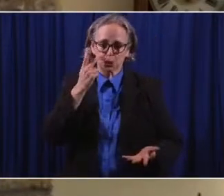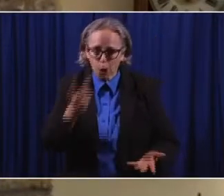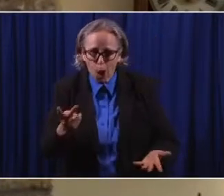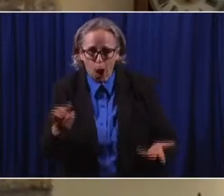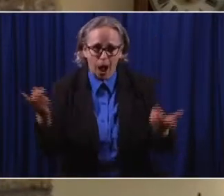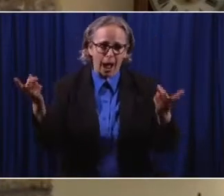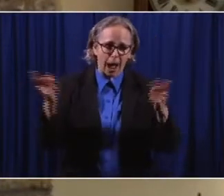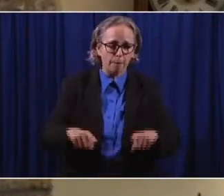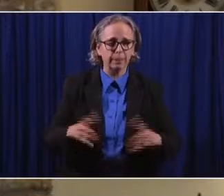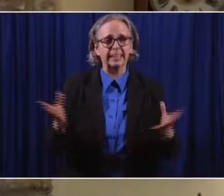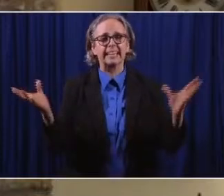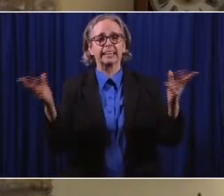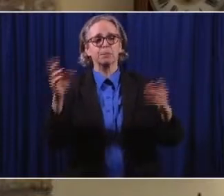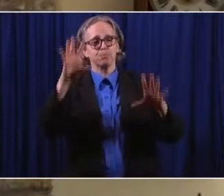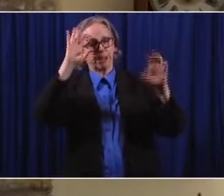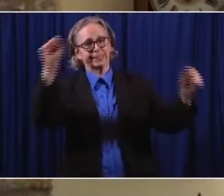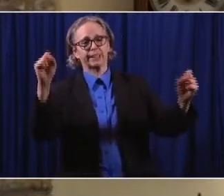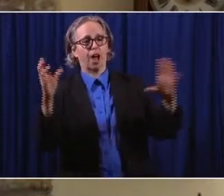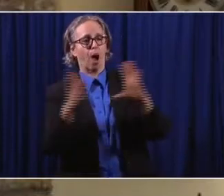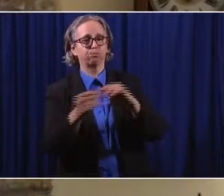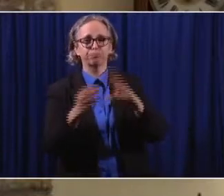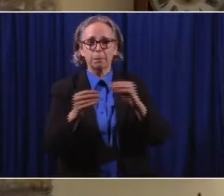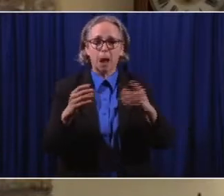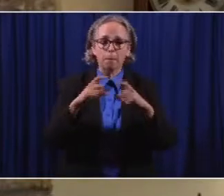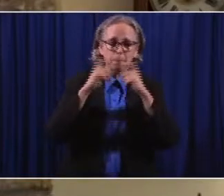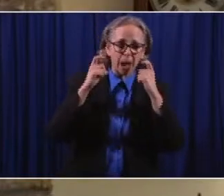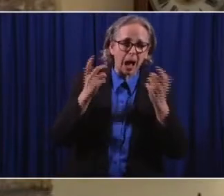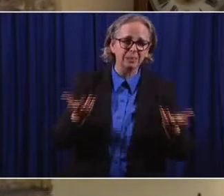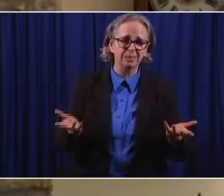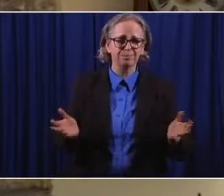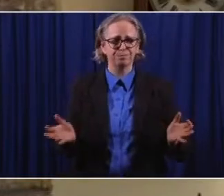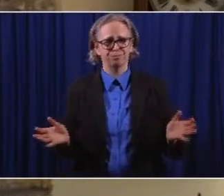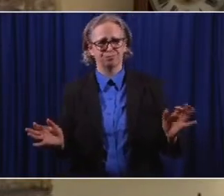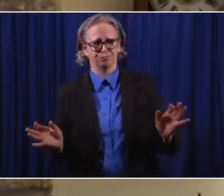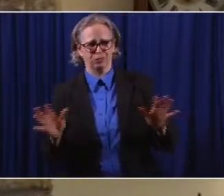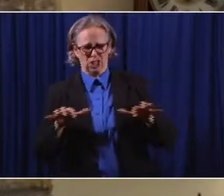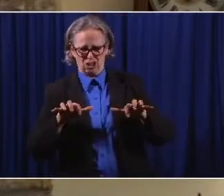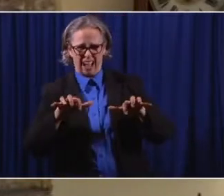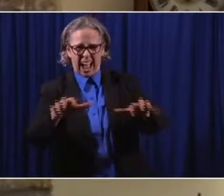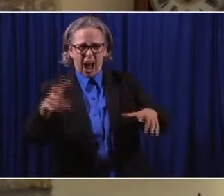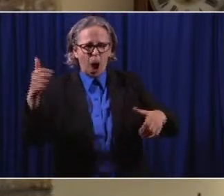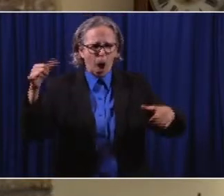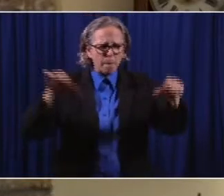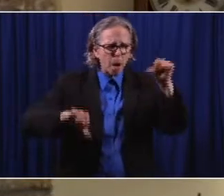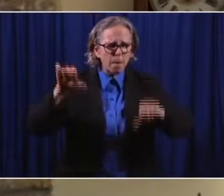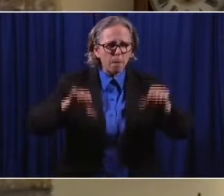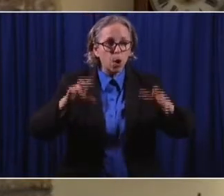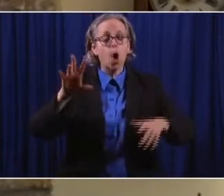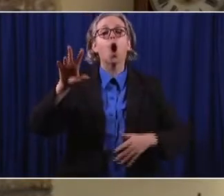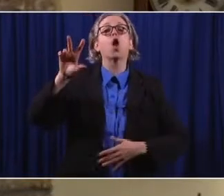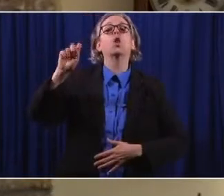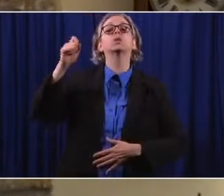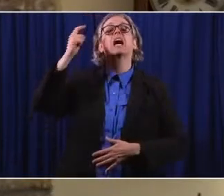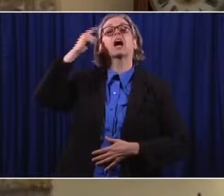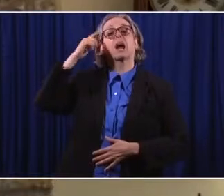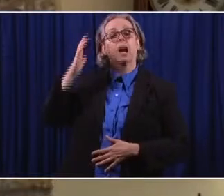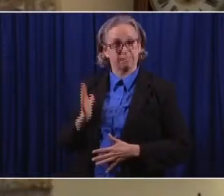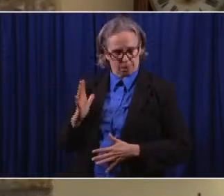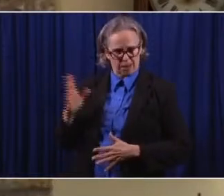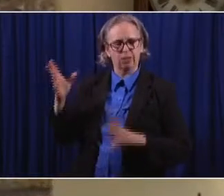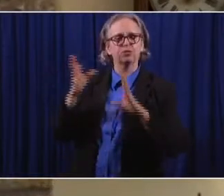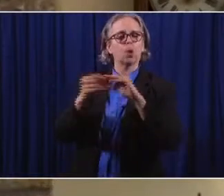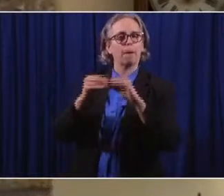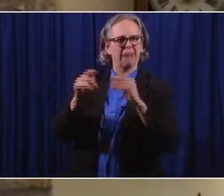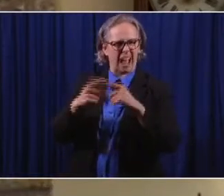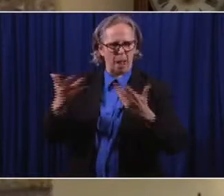about wearing masks, and that didn't go too well, some boos, and then the comments about me, and then the president